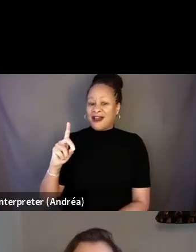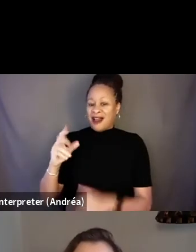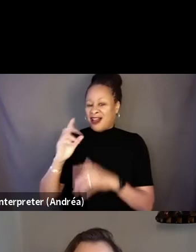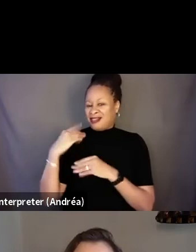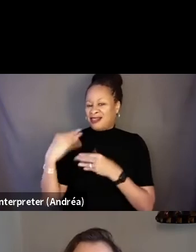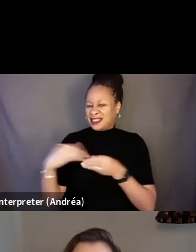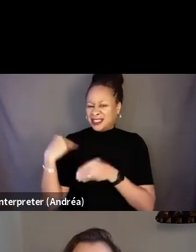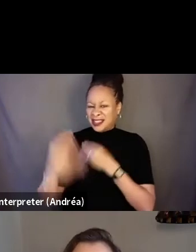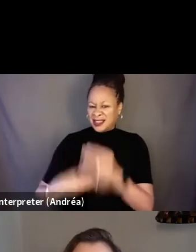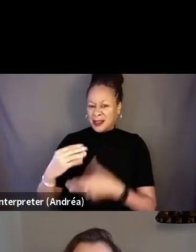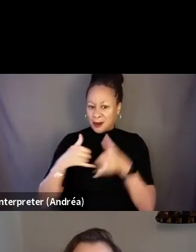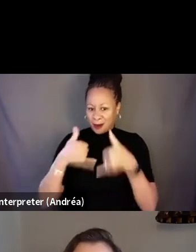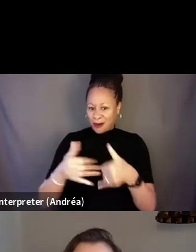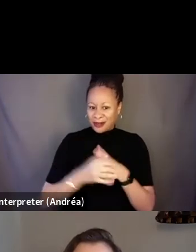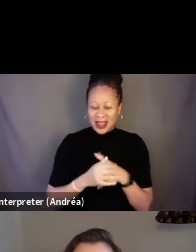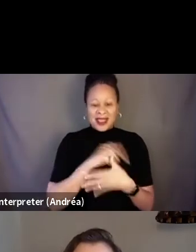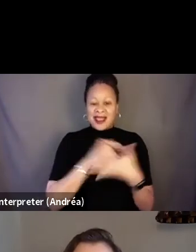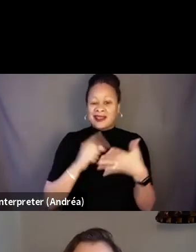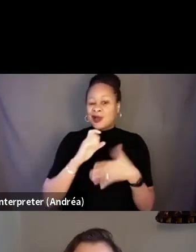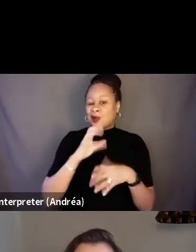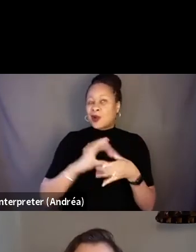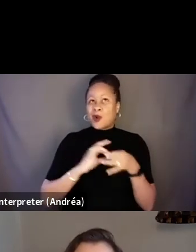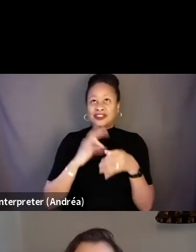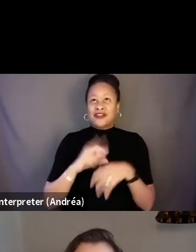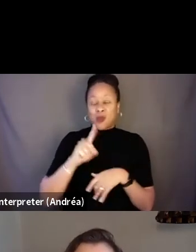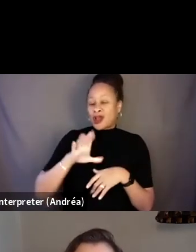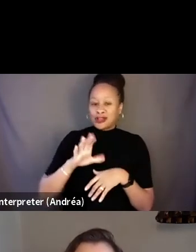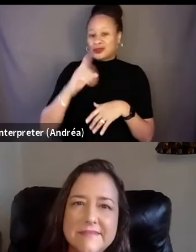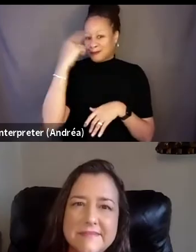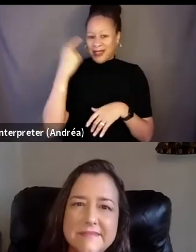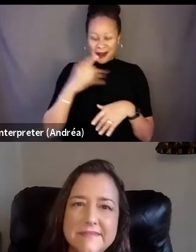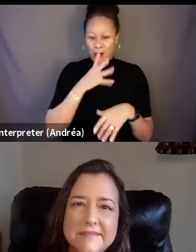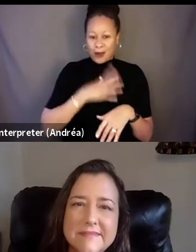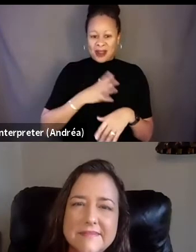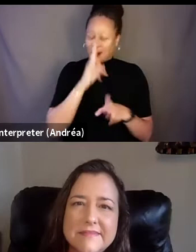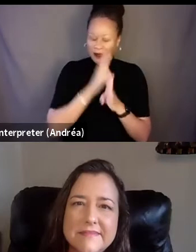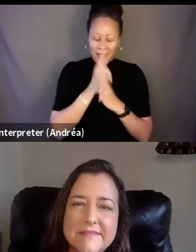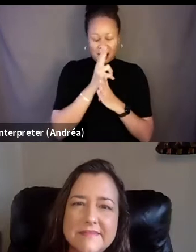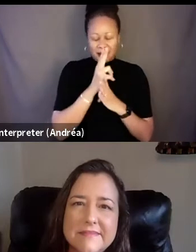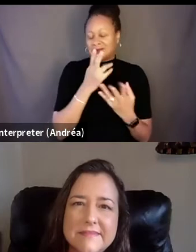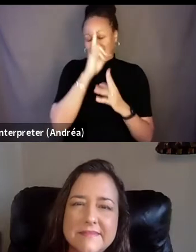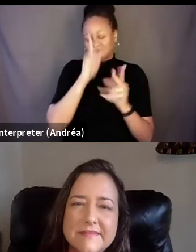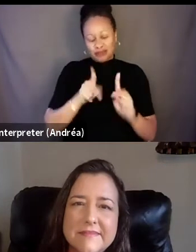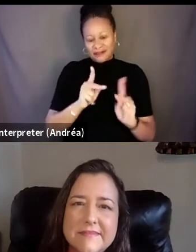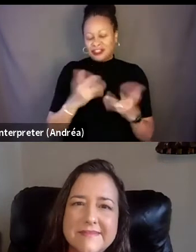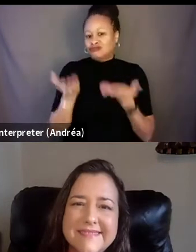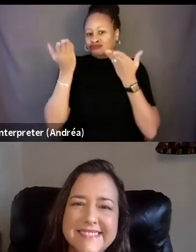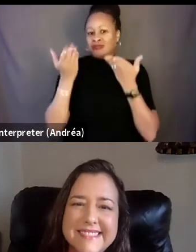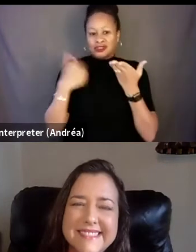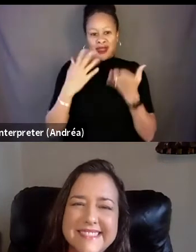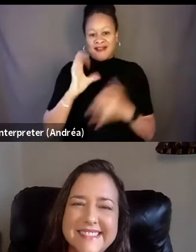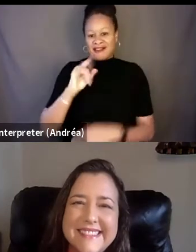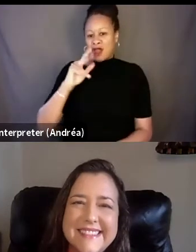from the Bay Area Coalition of 100 Black Women. Such an honor, such a privilege to have Carolyn with us today. So thank you, Carolyn, for